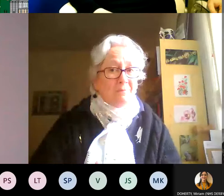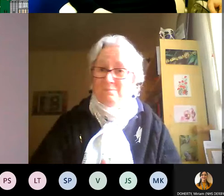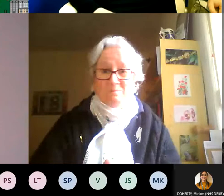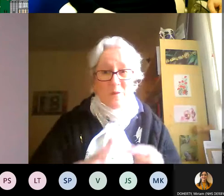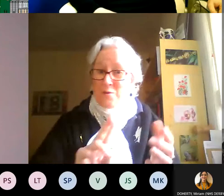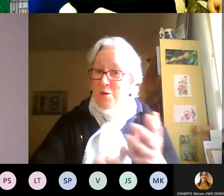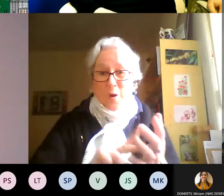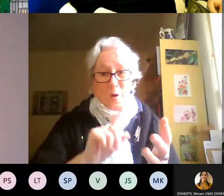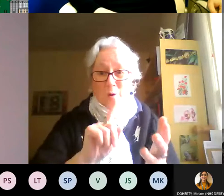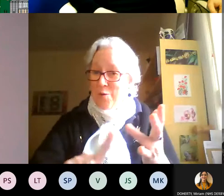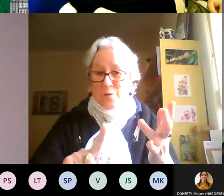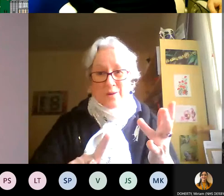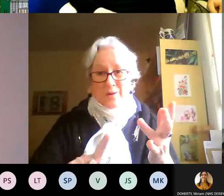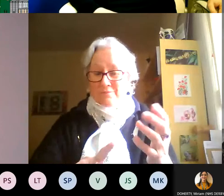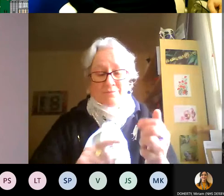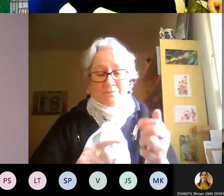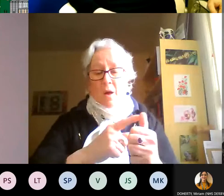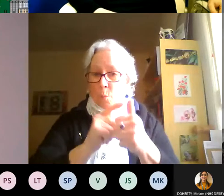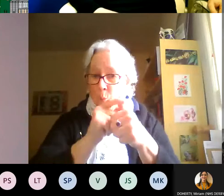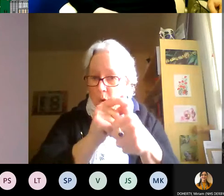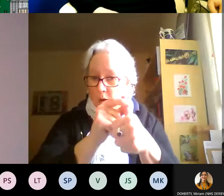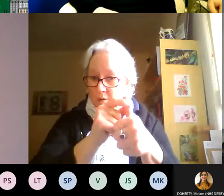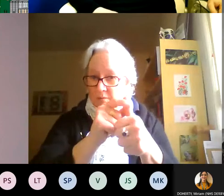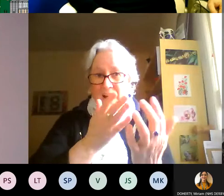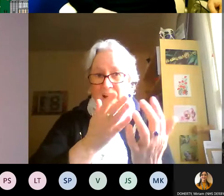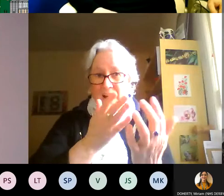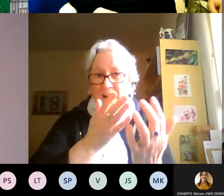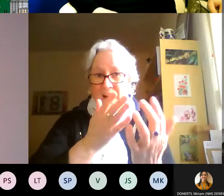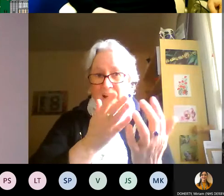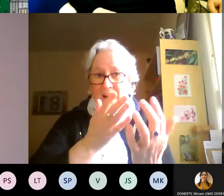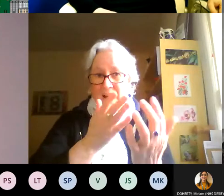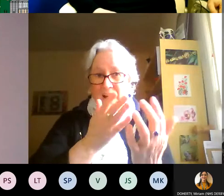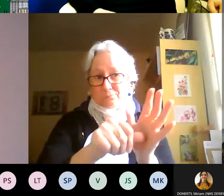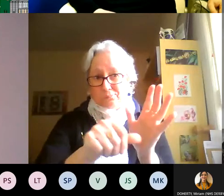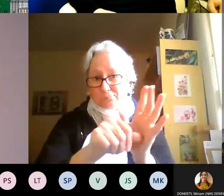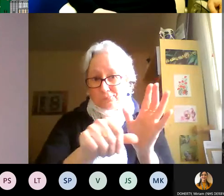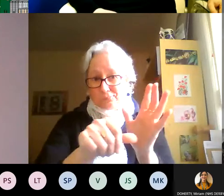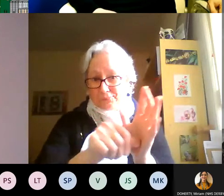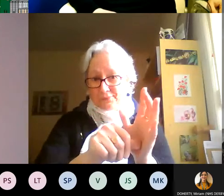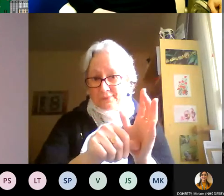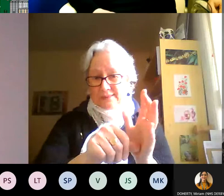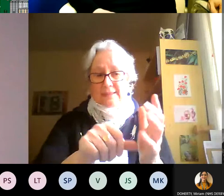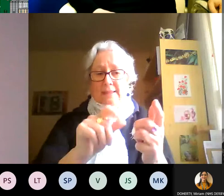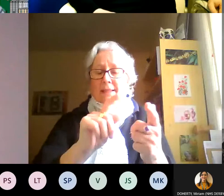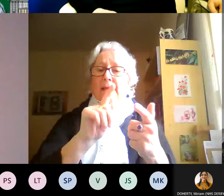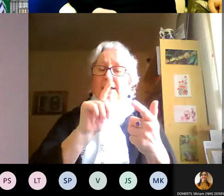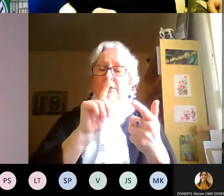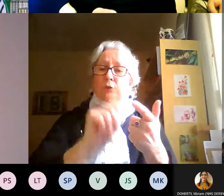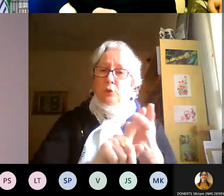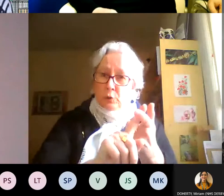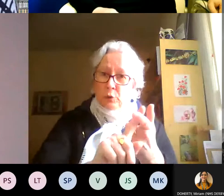or 3 weeks. You're saying for hearing people, for them, it's going to be so much more because